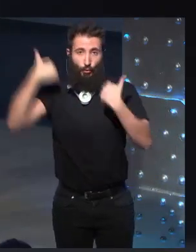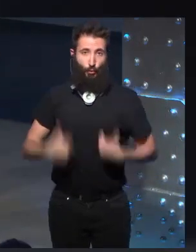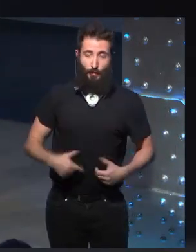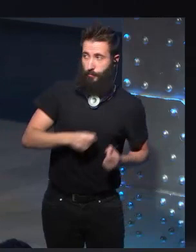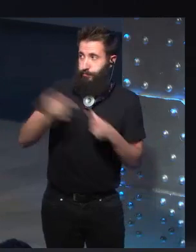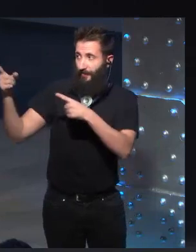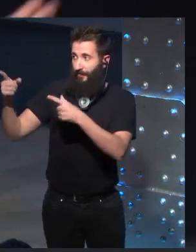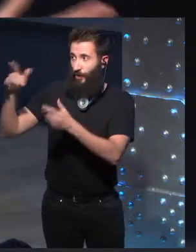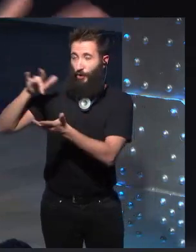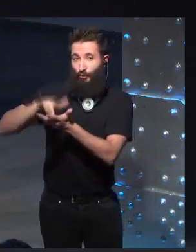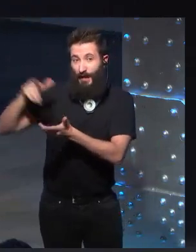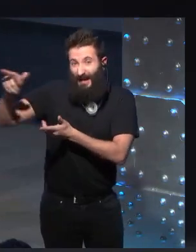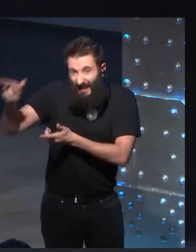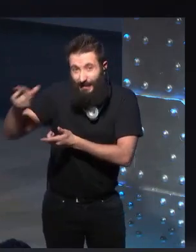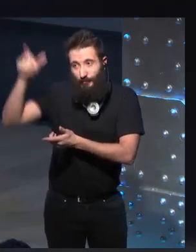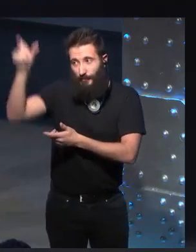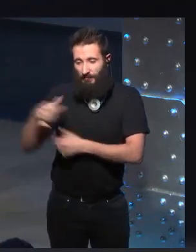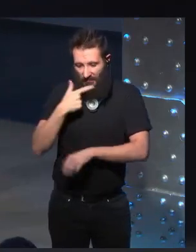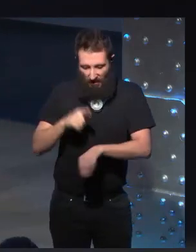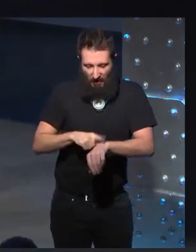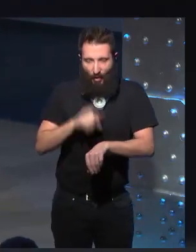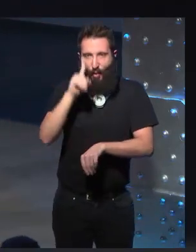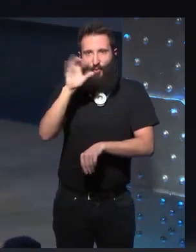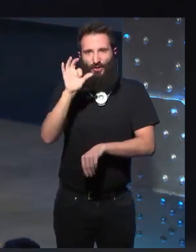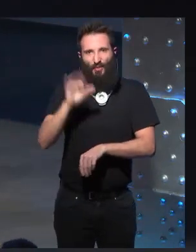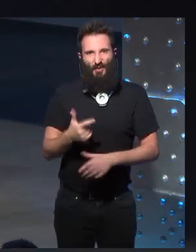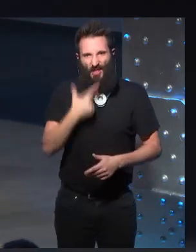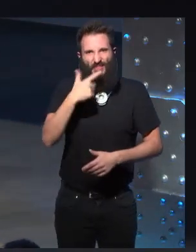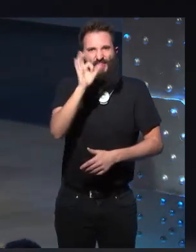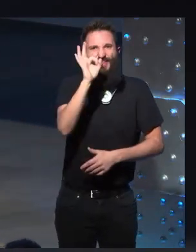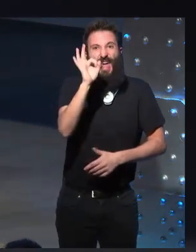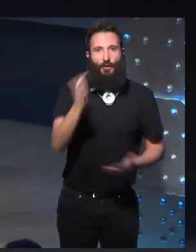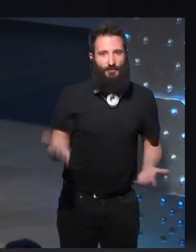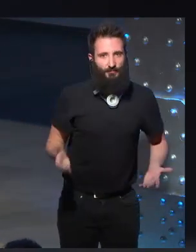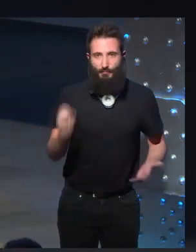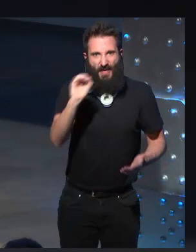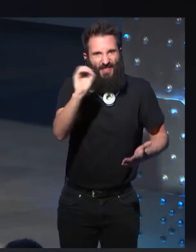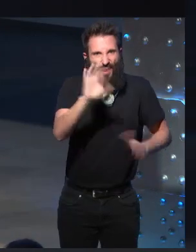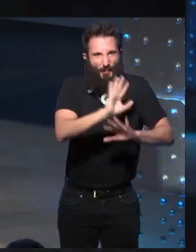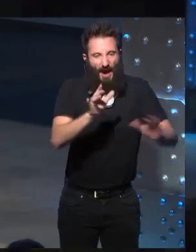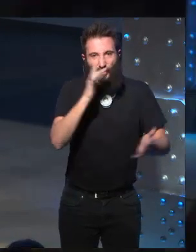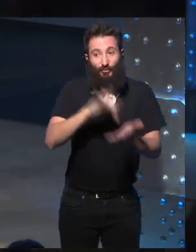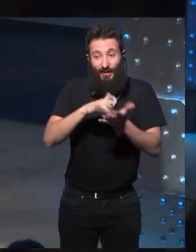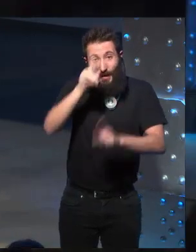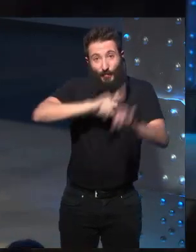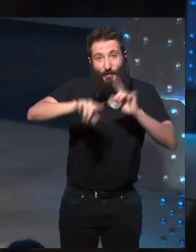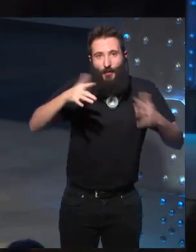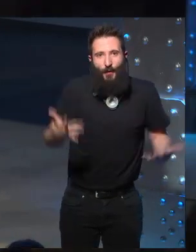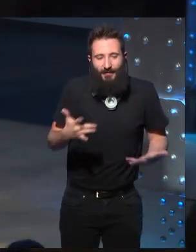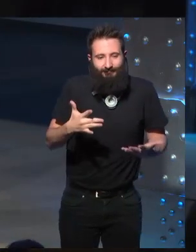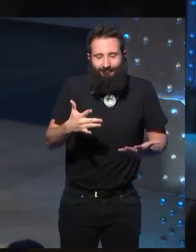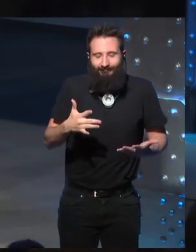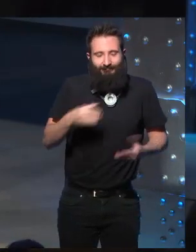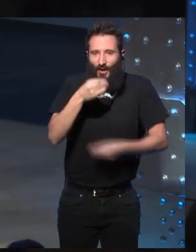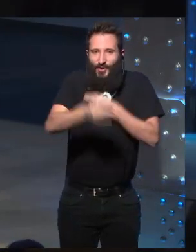0 second would have passed. You'd be exactly the same. The only problem is we have no clue how to do that. And I'm not sure we will